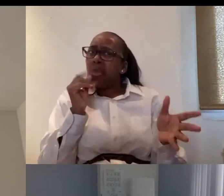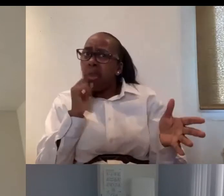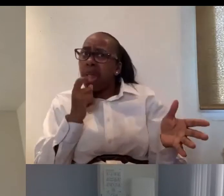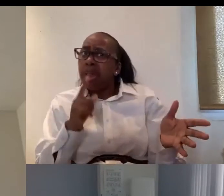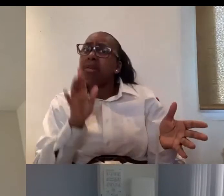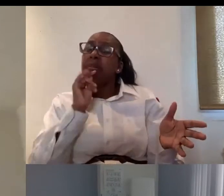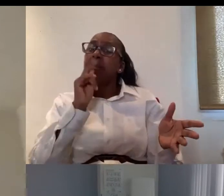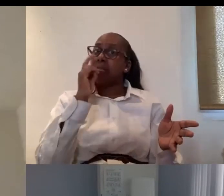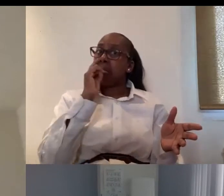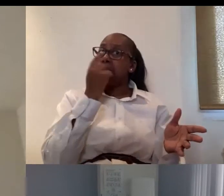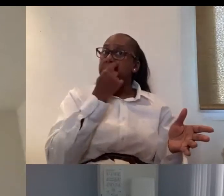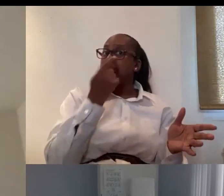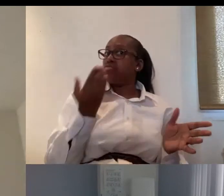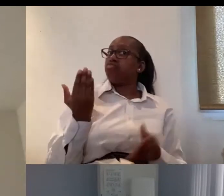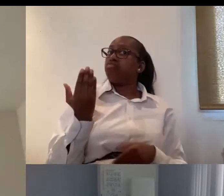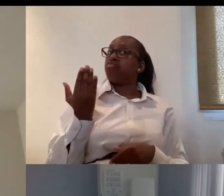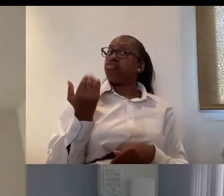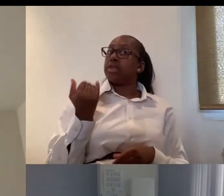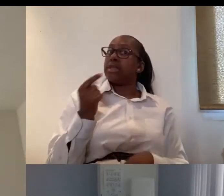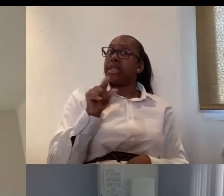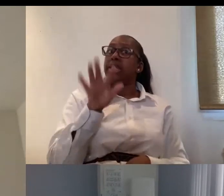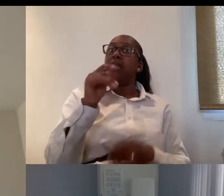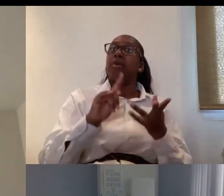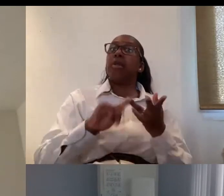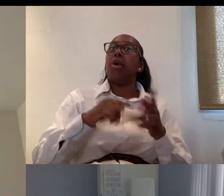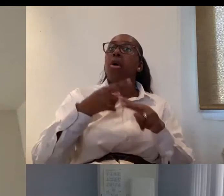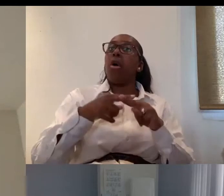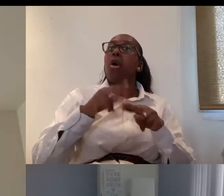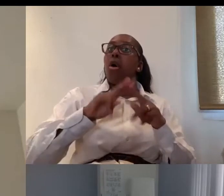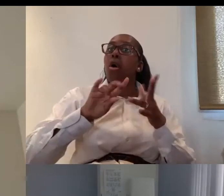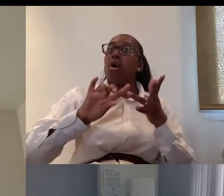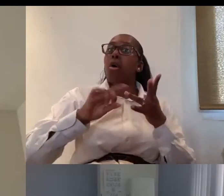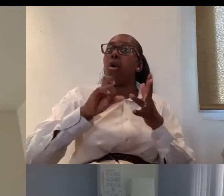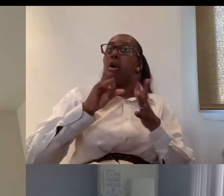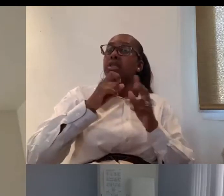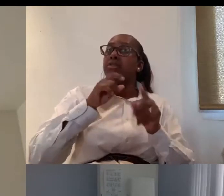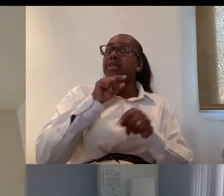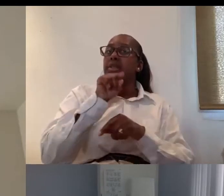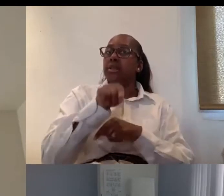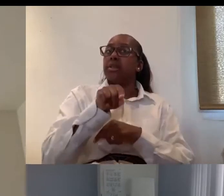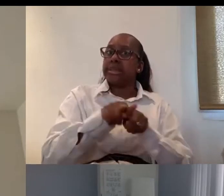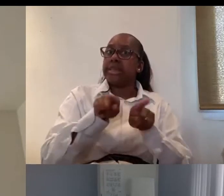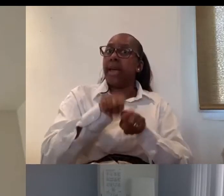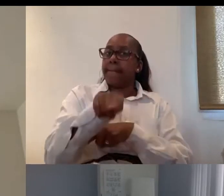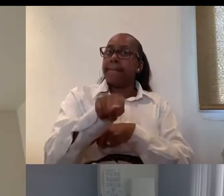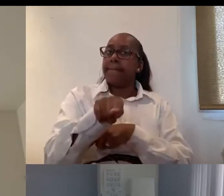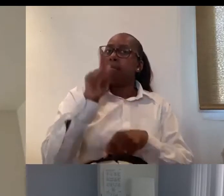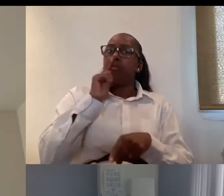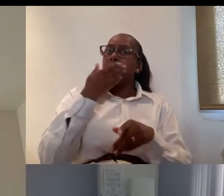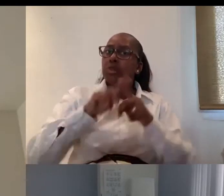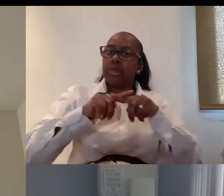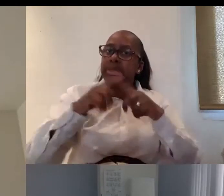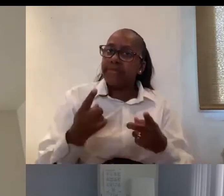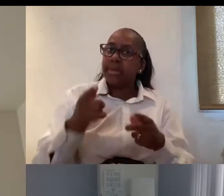the evidence has been there recently published for the Oxford vaccine, but there's no reason why the Pfizer vaccine should be any different at all. That yes,